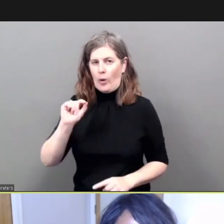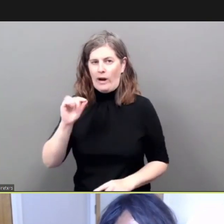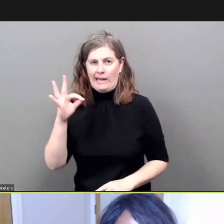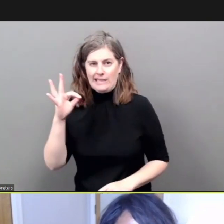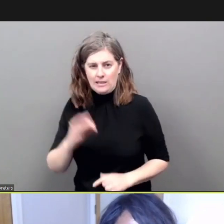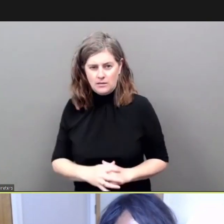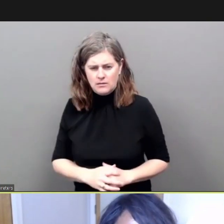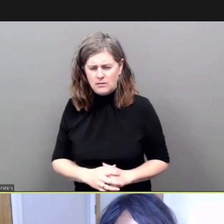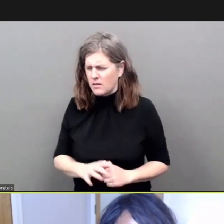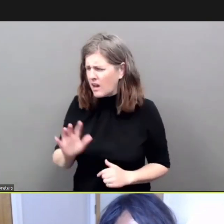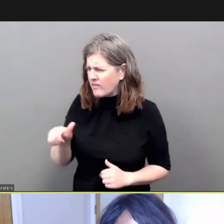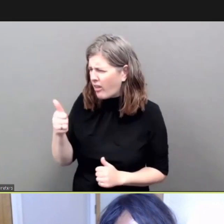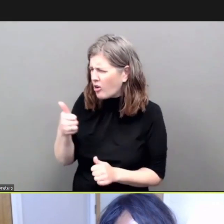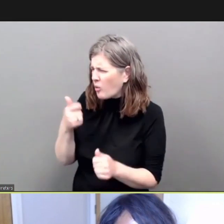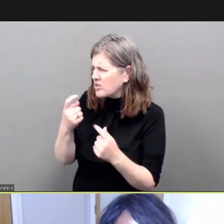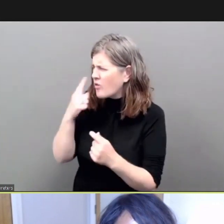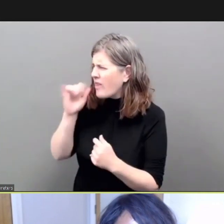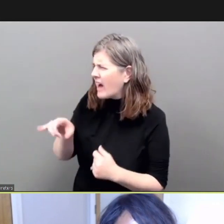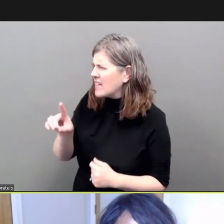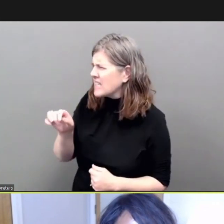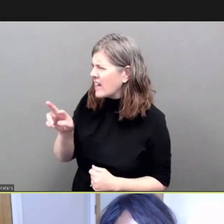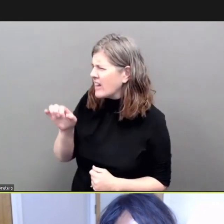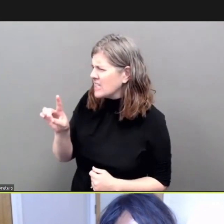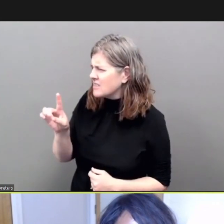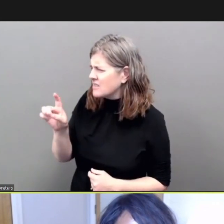And was there a follow-up to that, David?